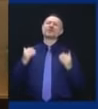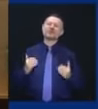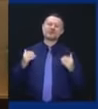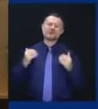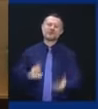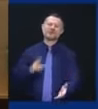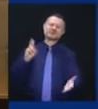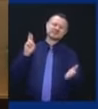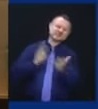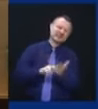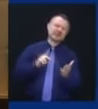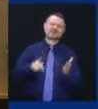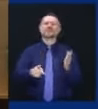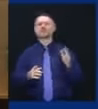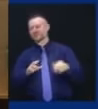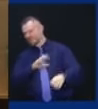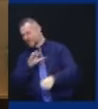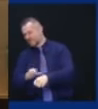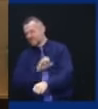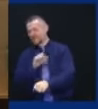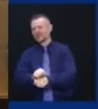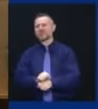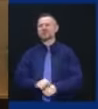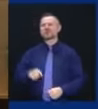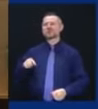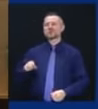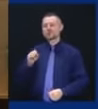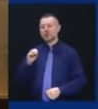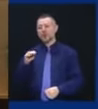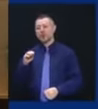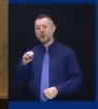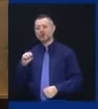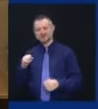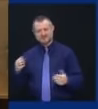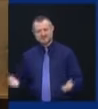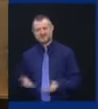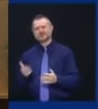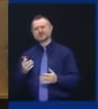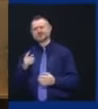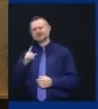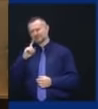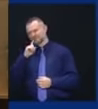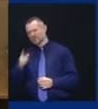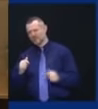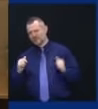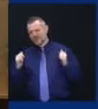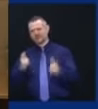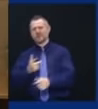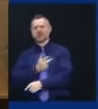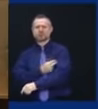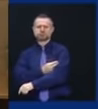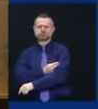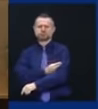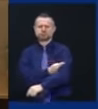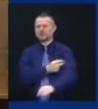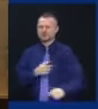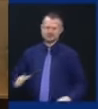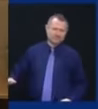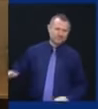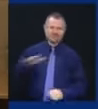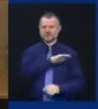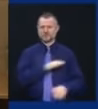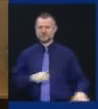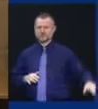up here through Somos, who's our partner, and make sure that we are getting everyone vaccinated. We look forward to